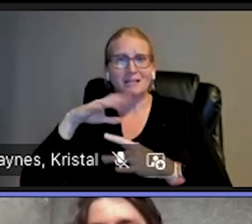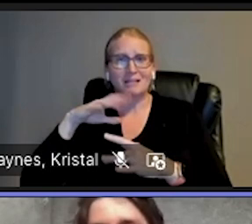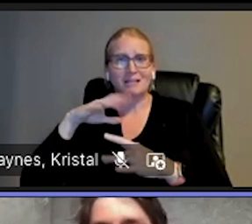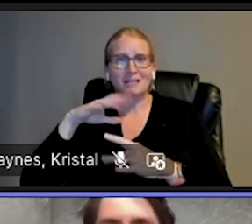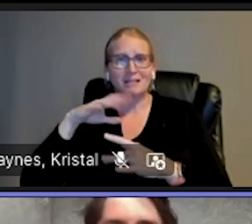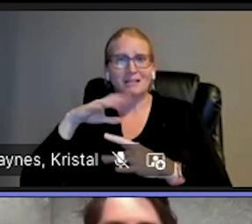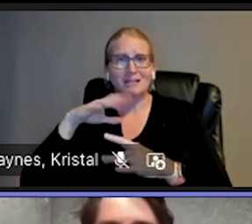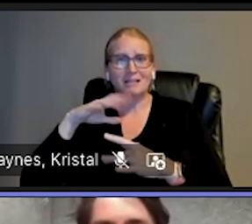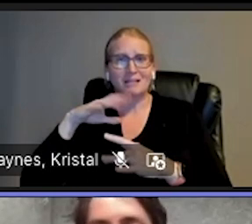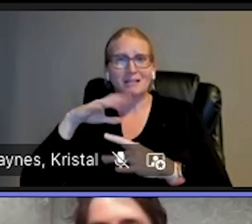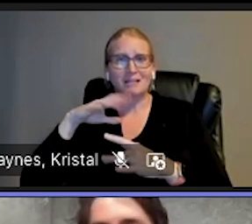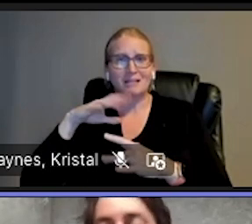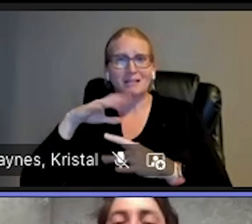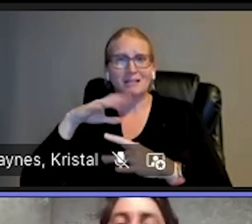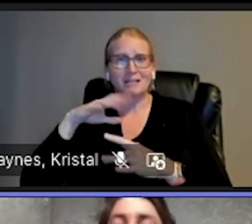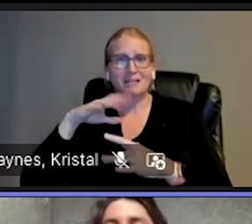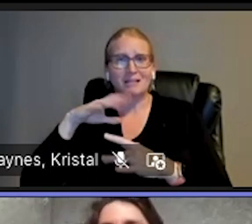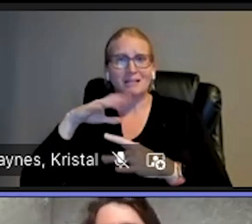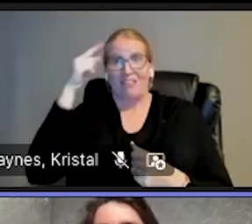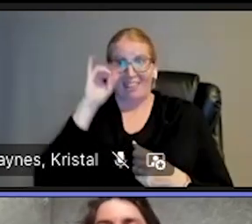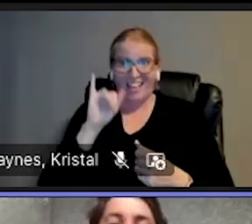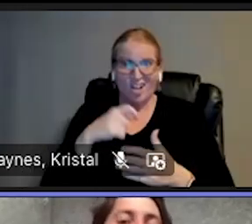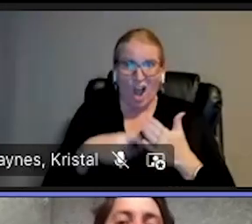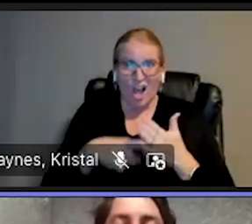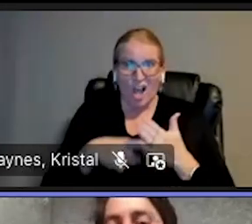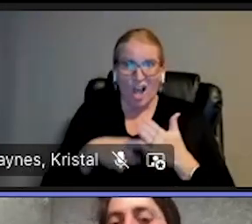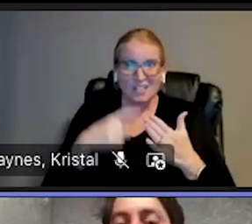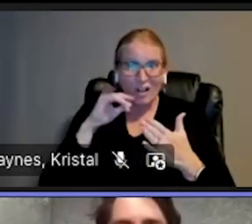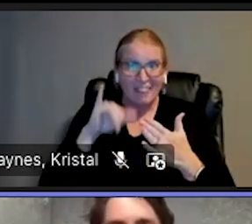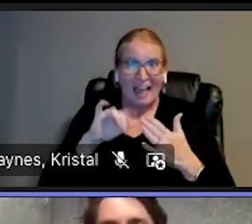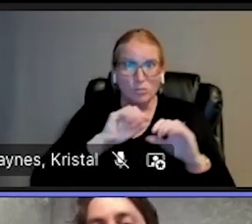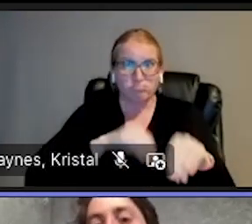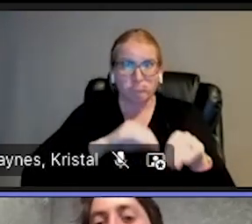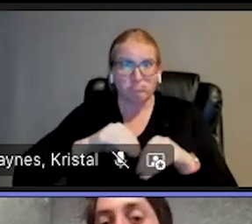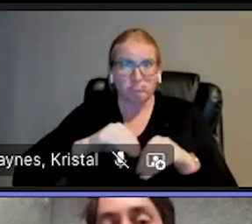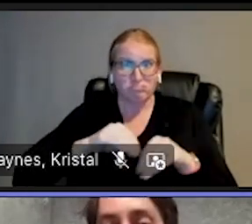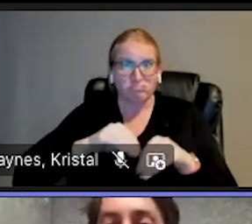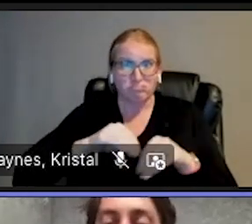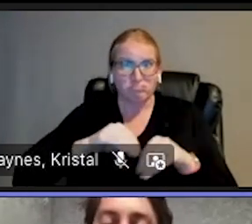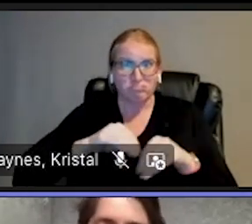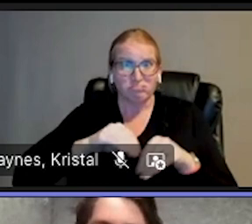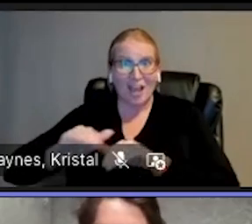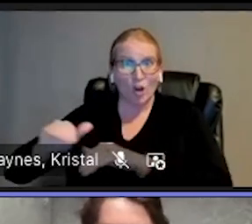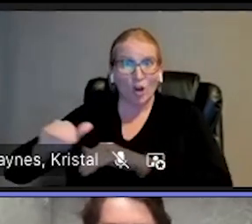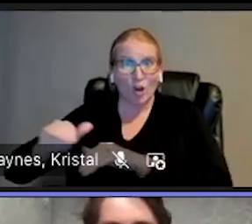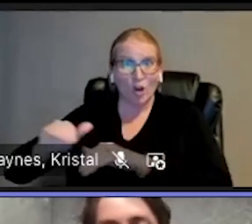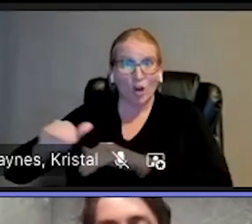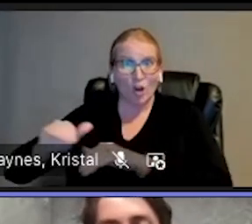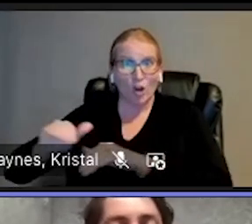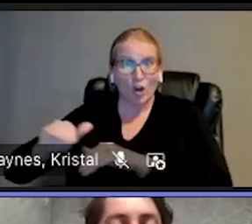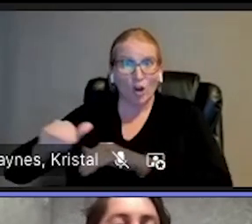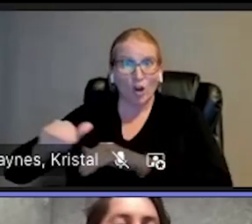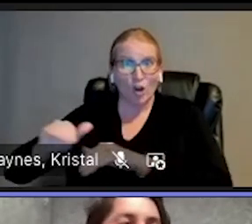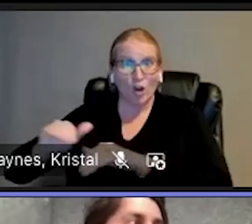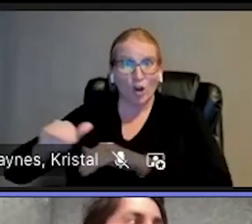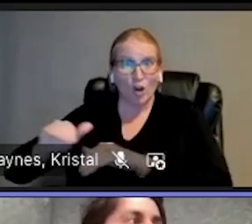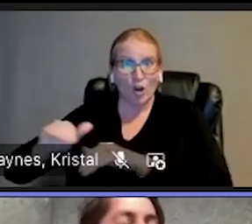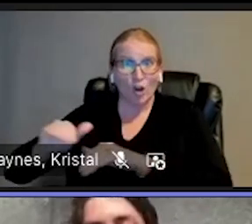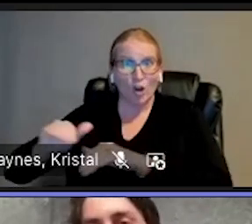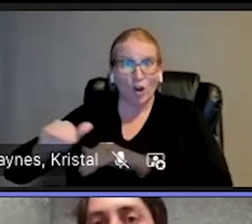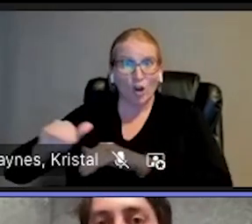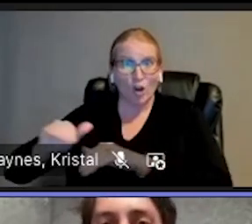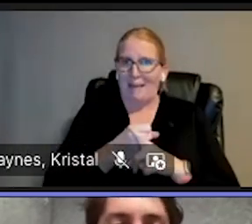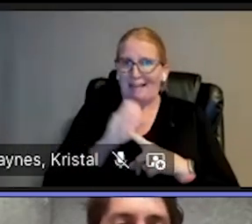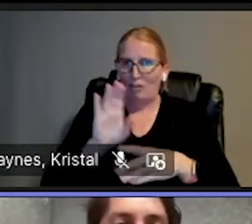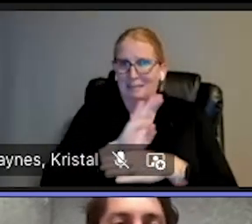but really may impact their business planning and deployment today. So that's a critical gap in